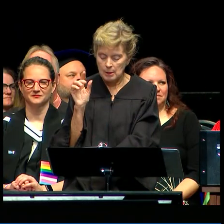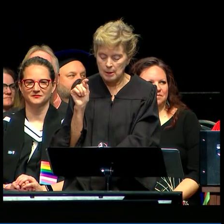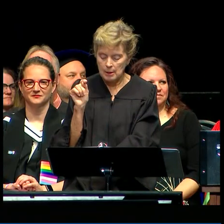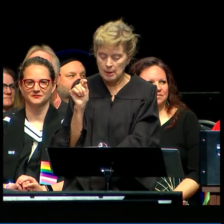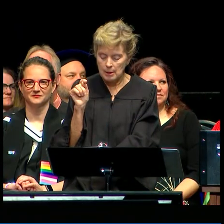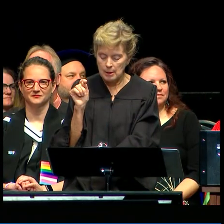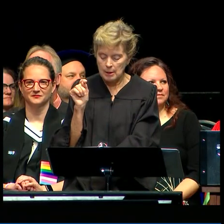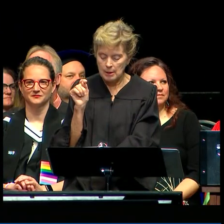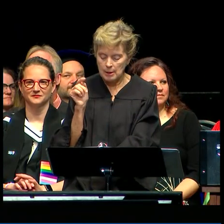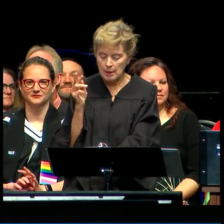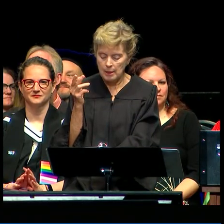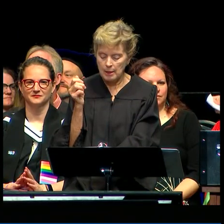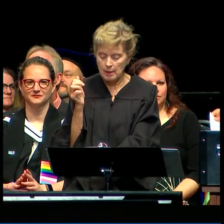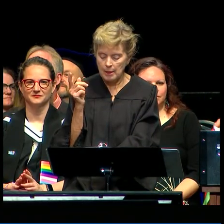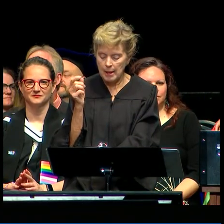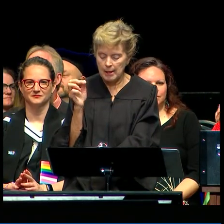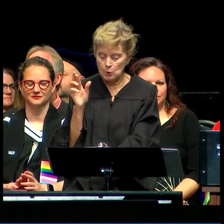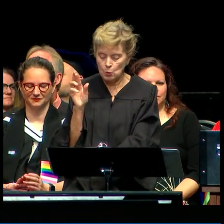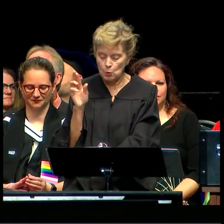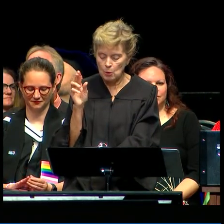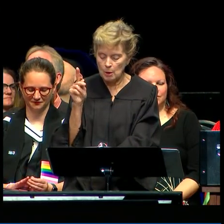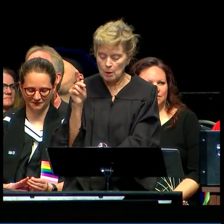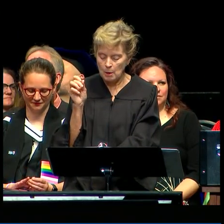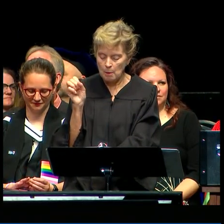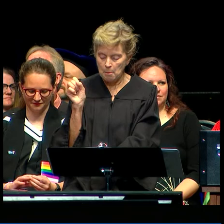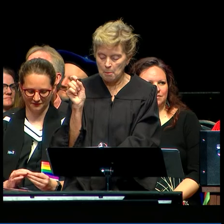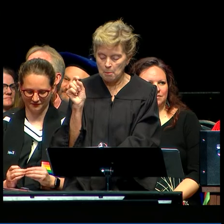Fedor Post.